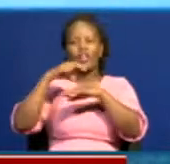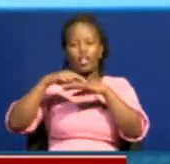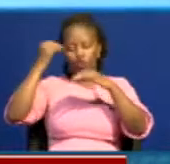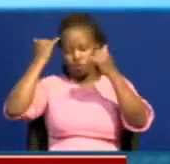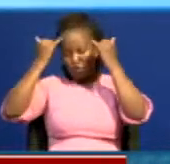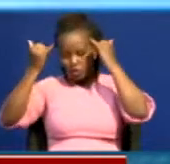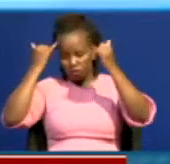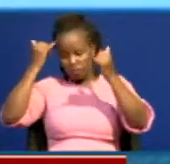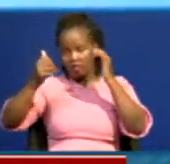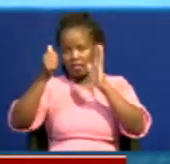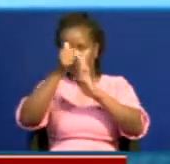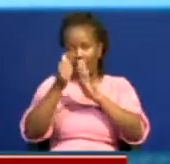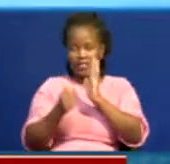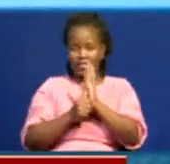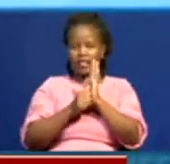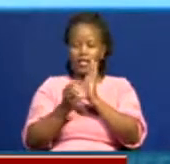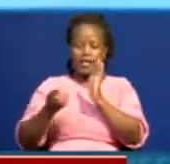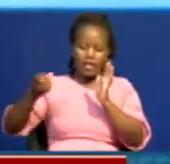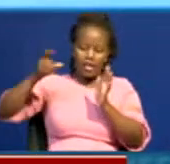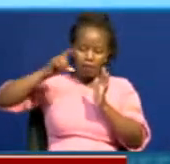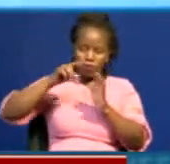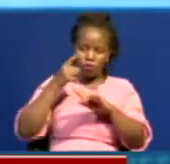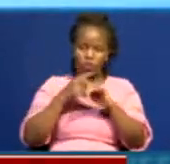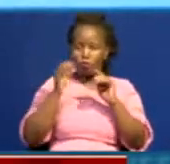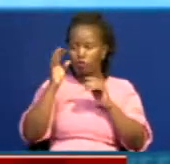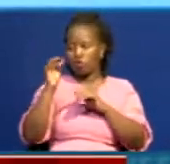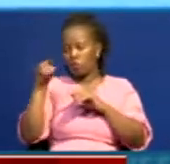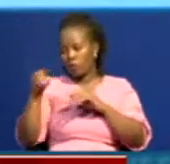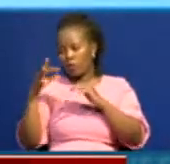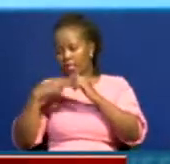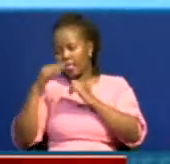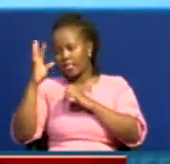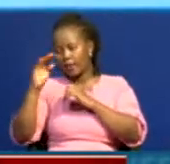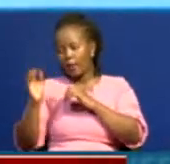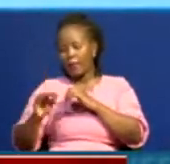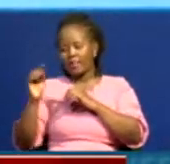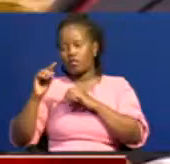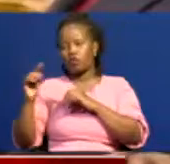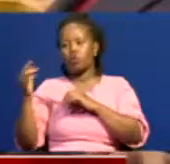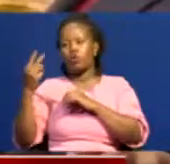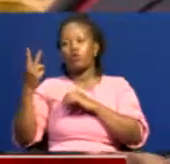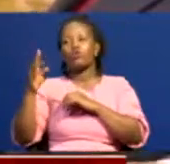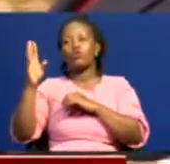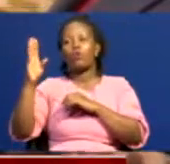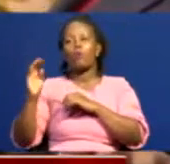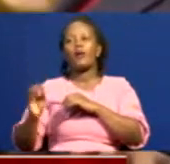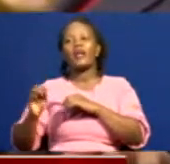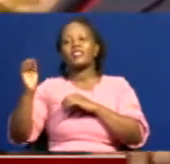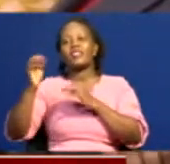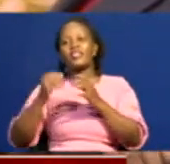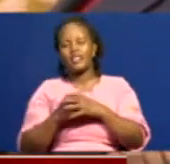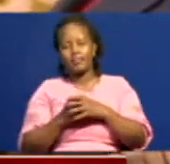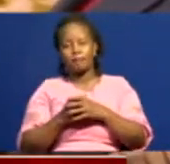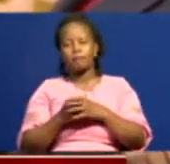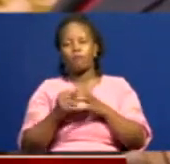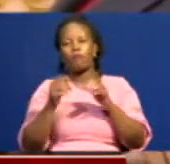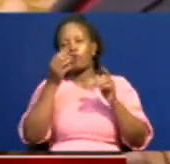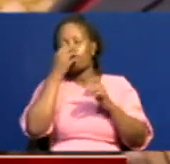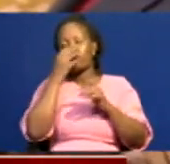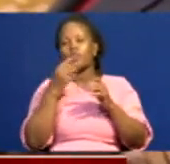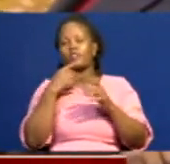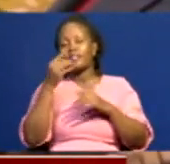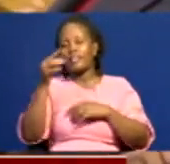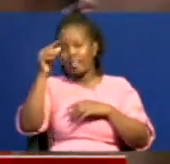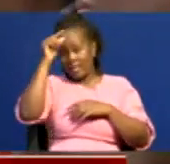from 0.8% of our GDP to 2% of our GDP. The head of state said the government has launched